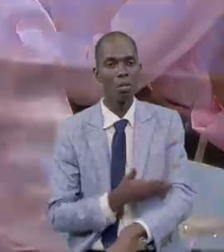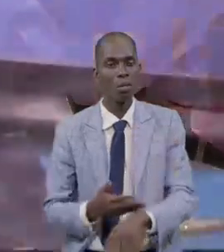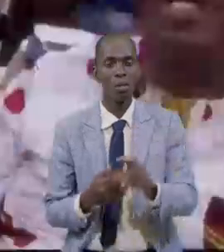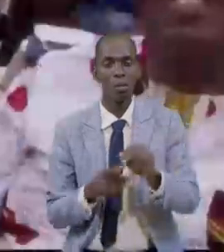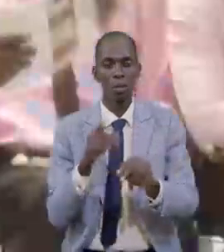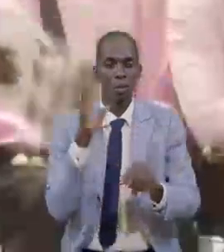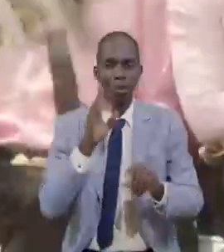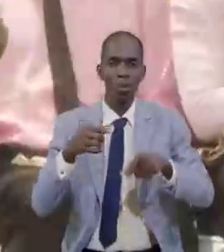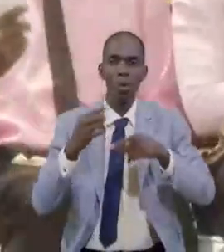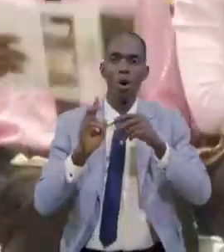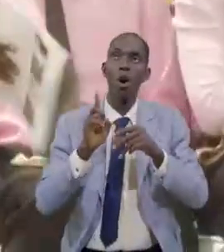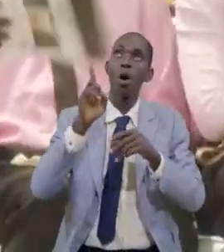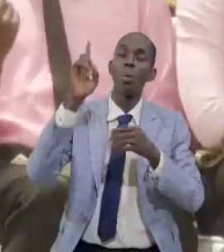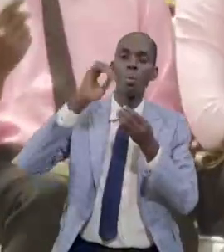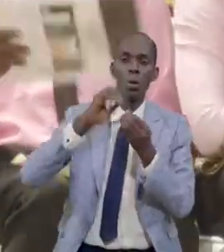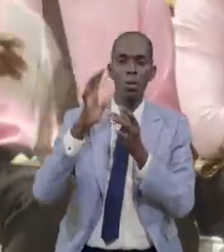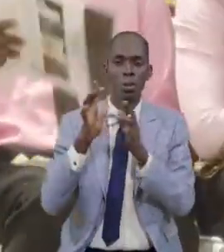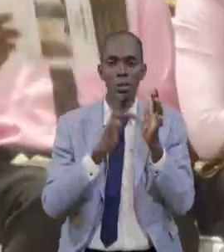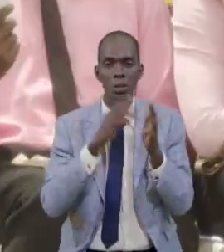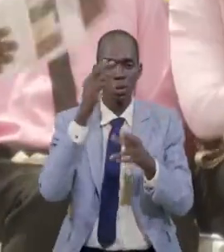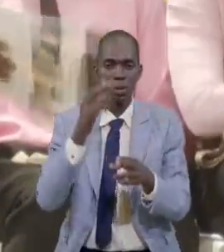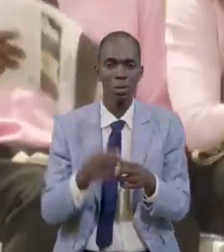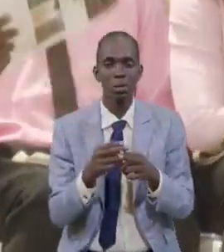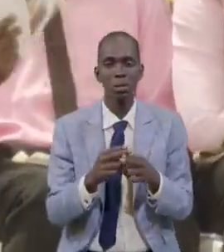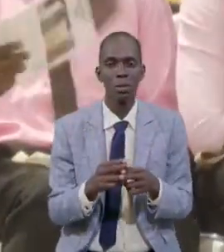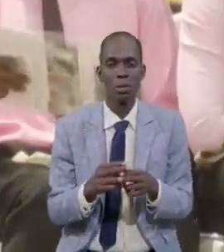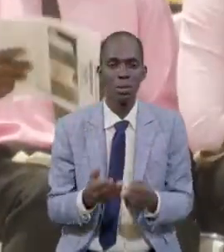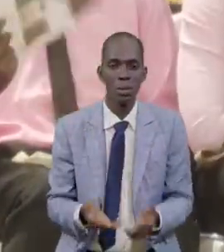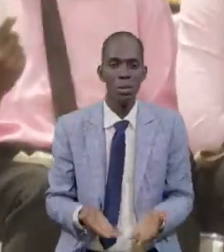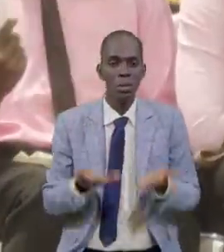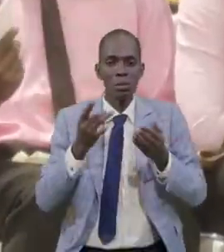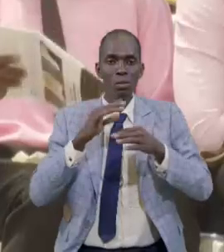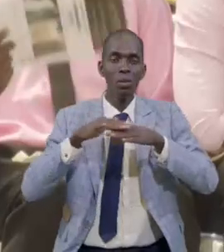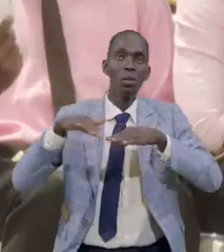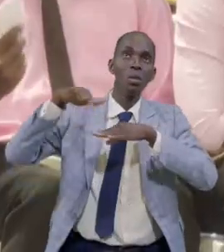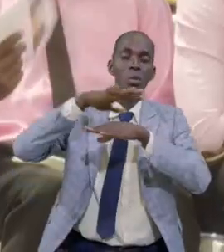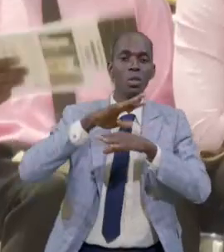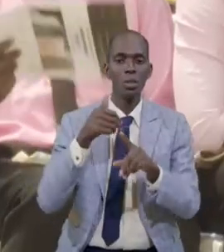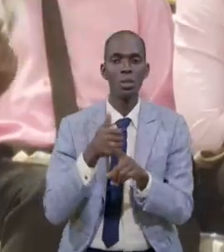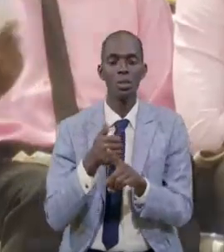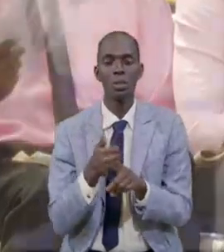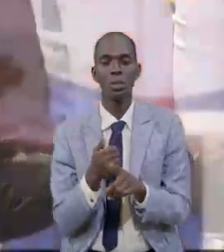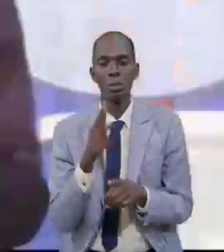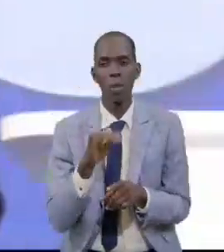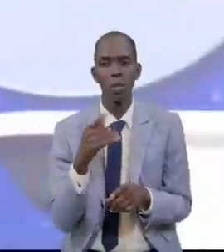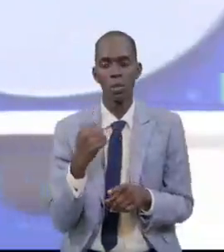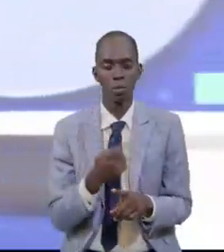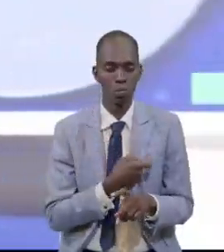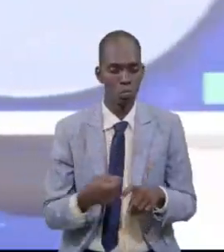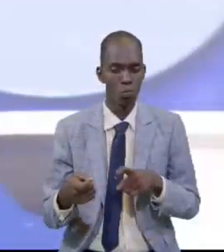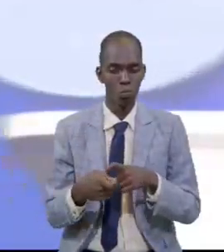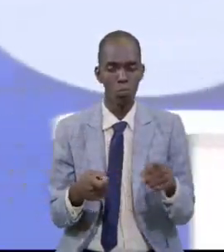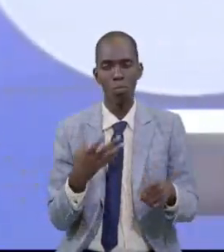Jesus' name. Lifted above yourself by the bruises of Christ. Three things we're looking